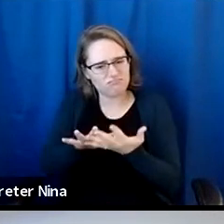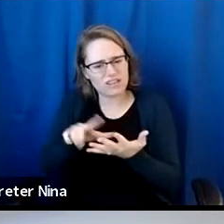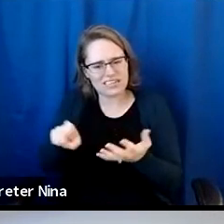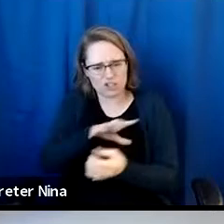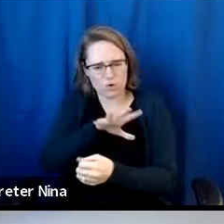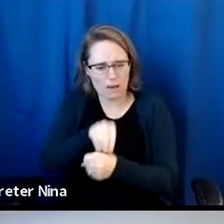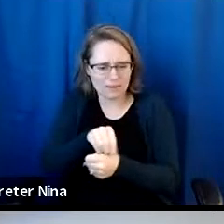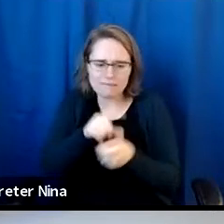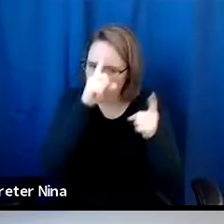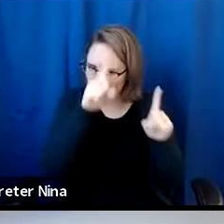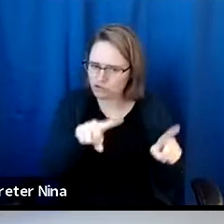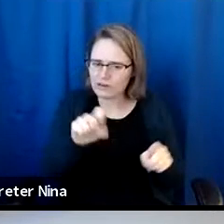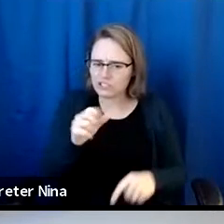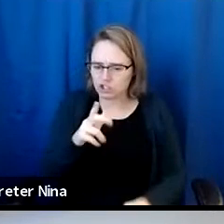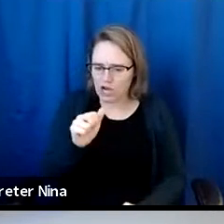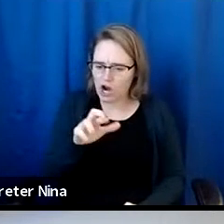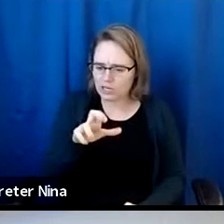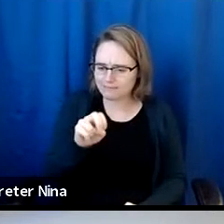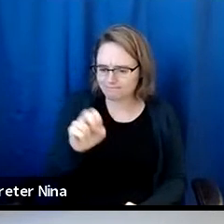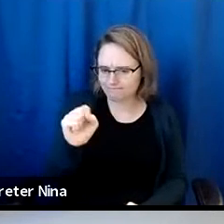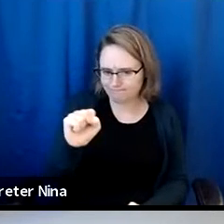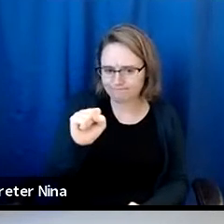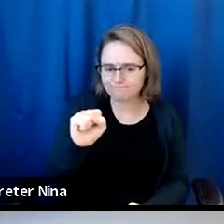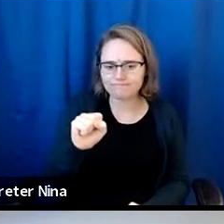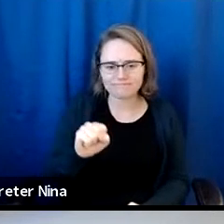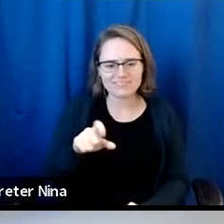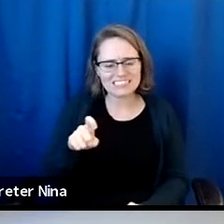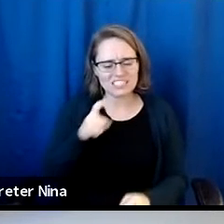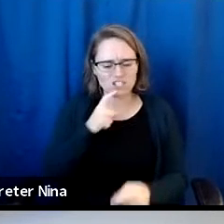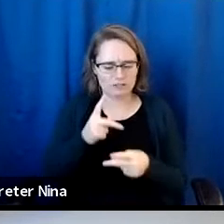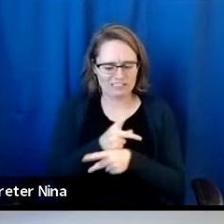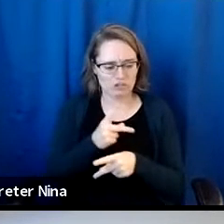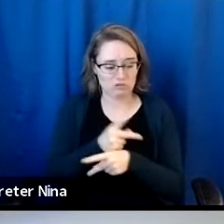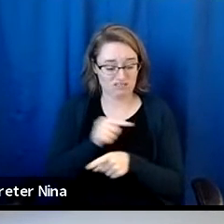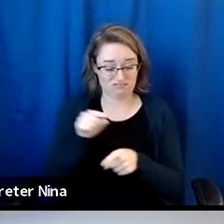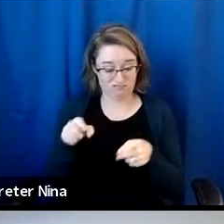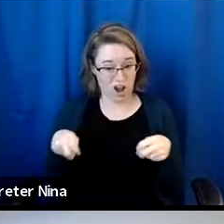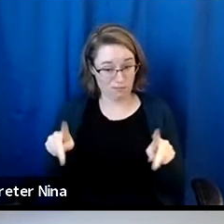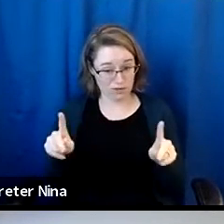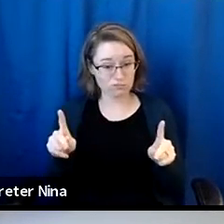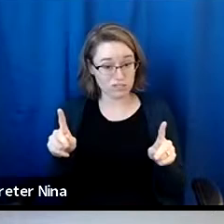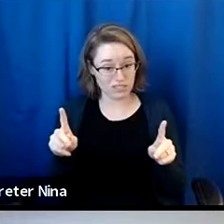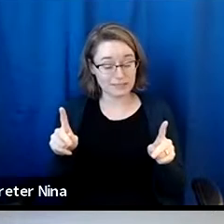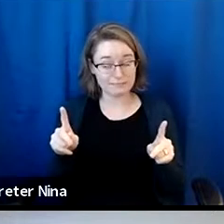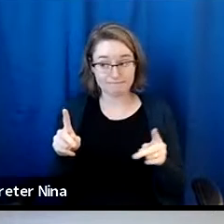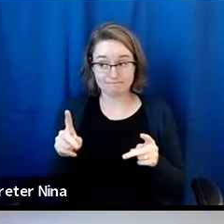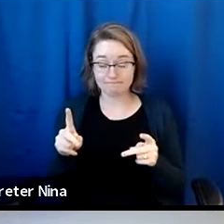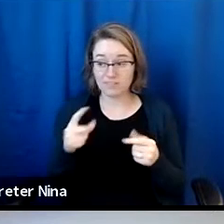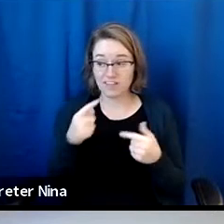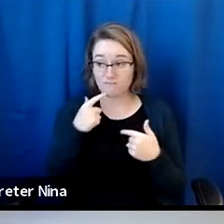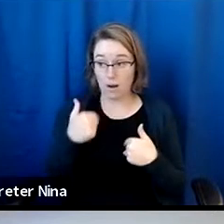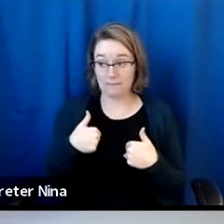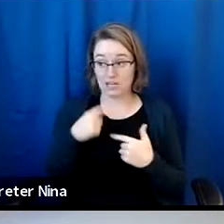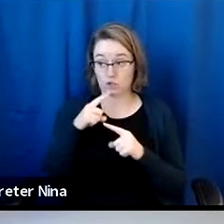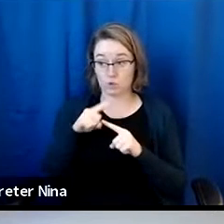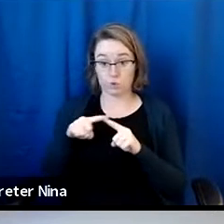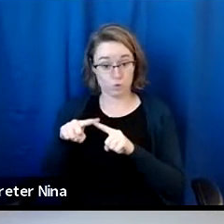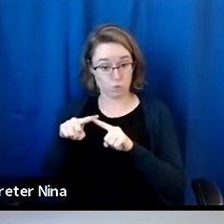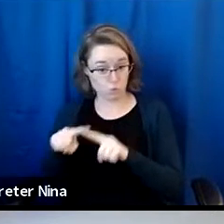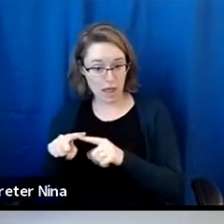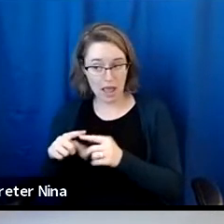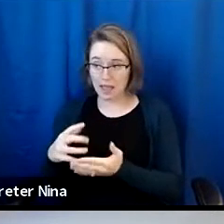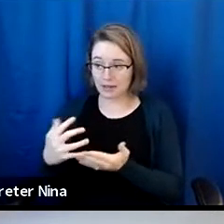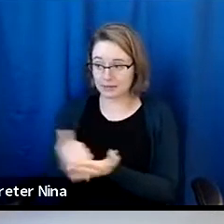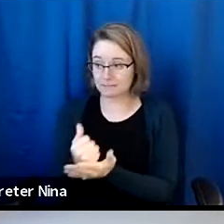but I would agree with Sharon wholeheartedly that you've got to find out, is this an opportunity for you to kind of lean into who you are